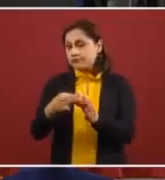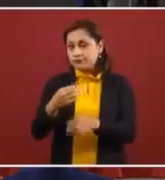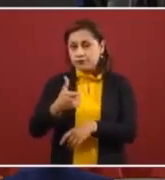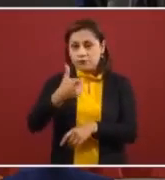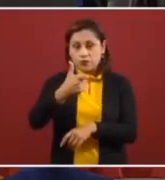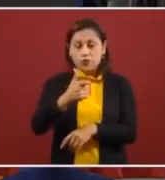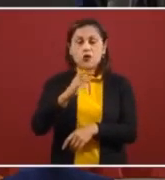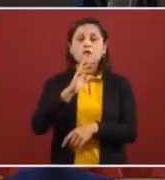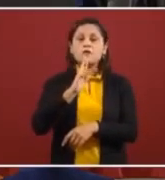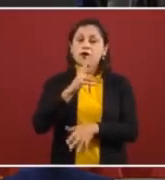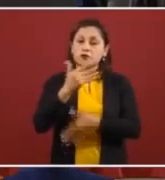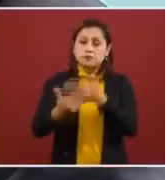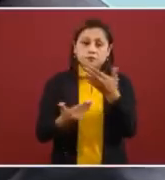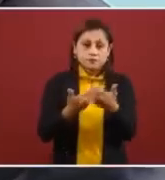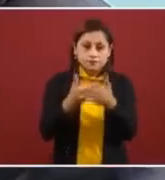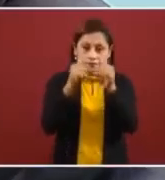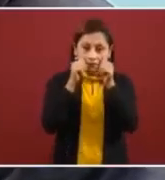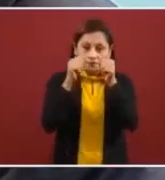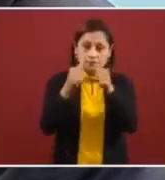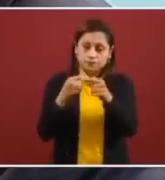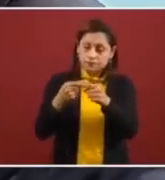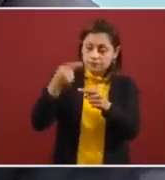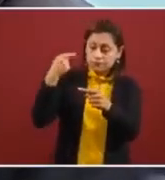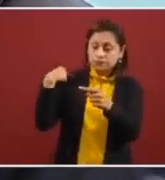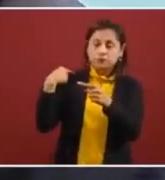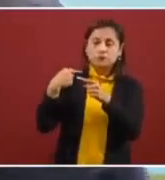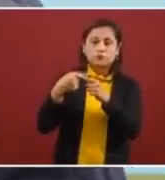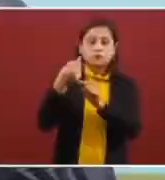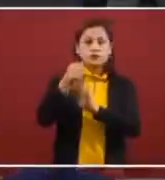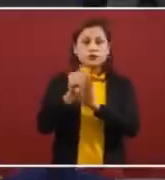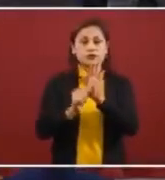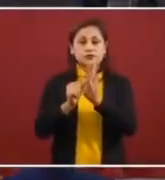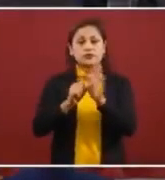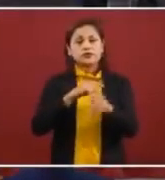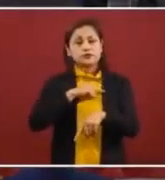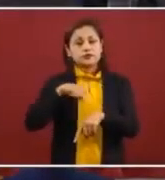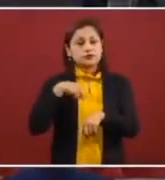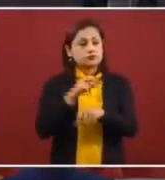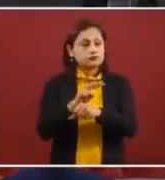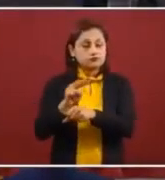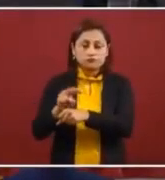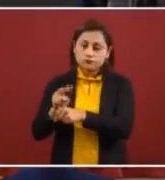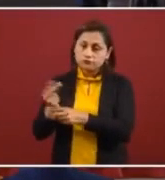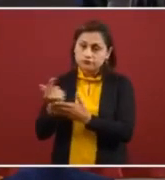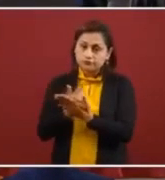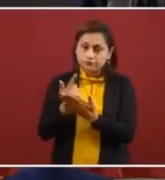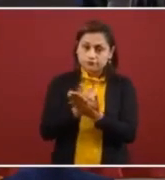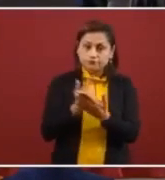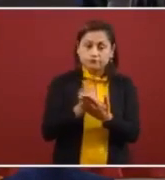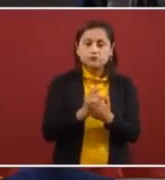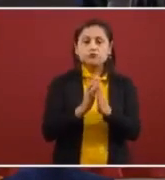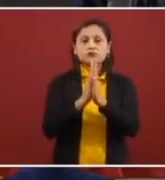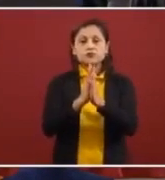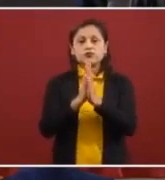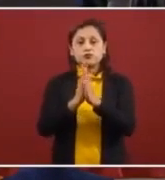of recognition for them over these past 6 months.